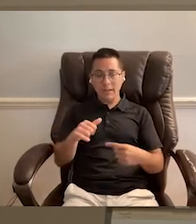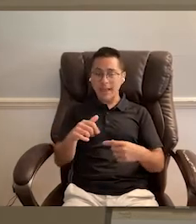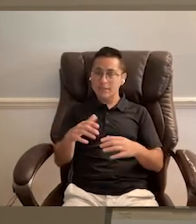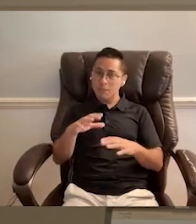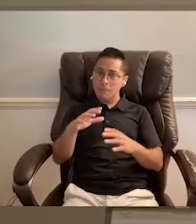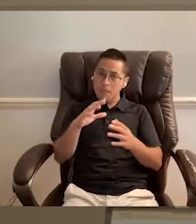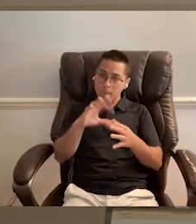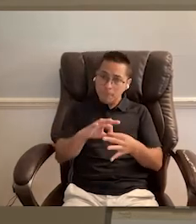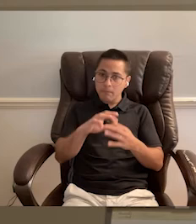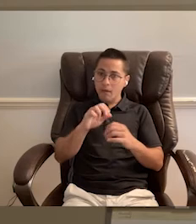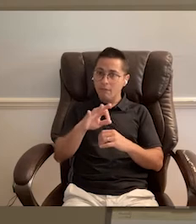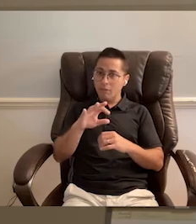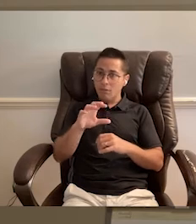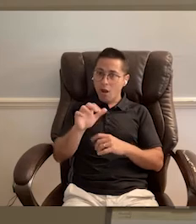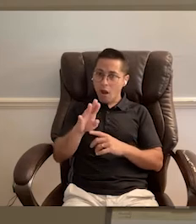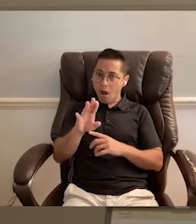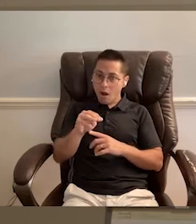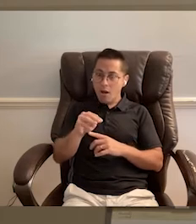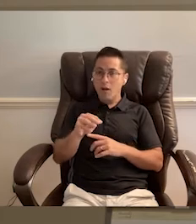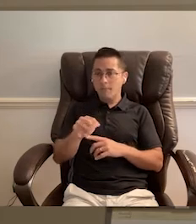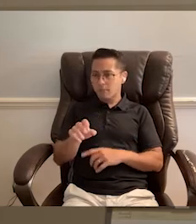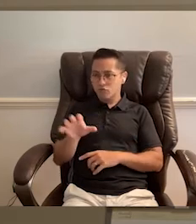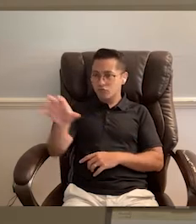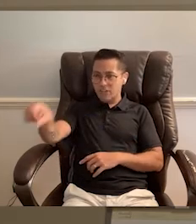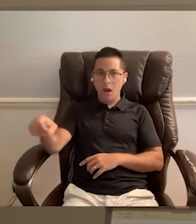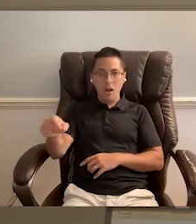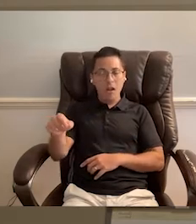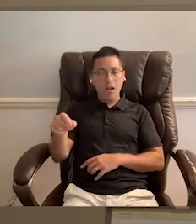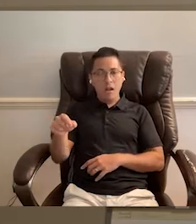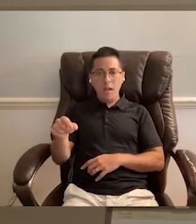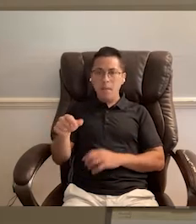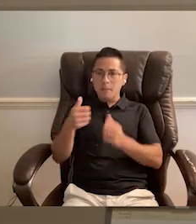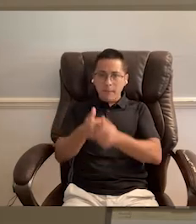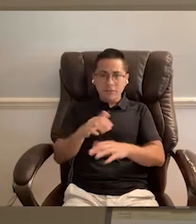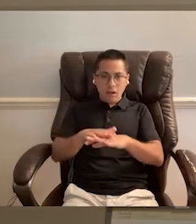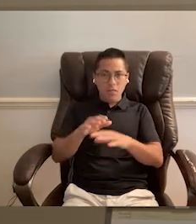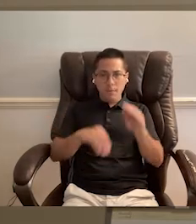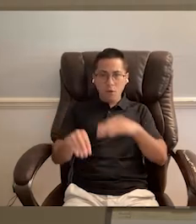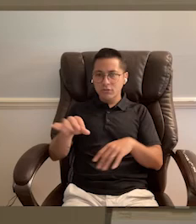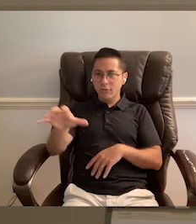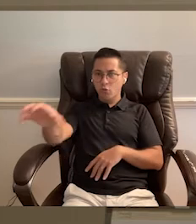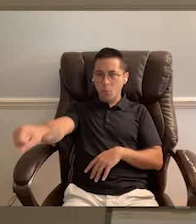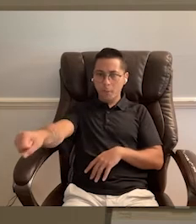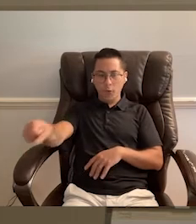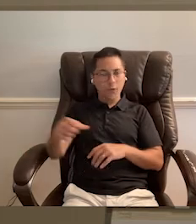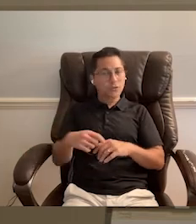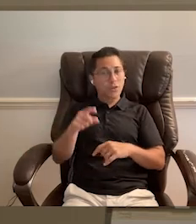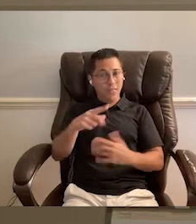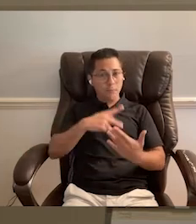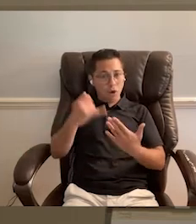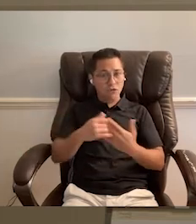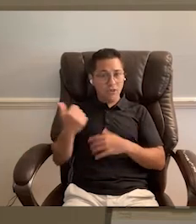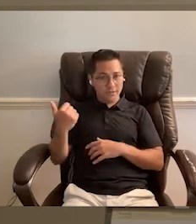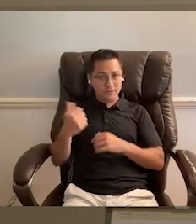signal. So let me see if I have video. I'm just going to bypass some of these things for the sake of time